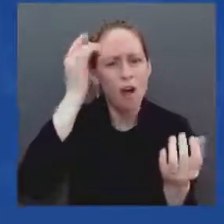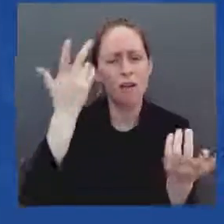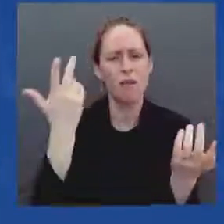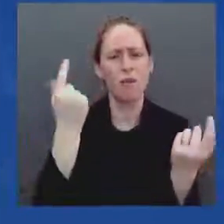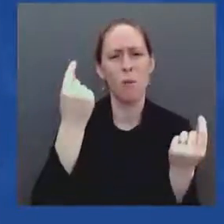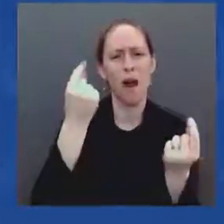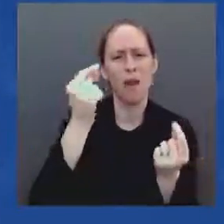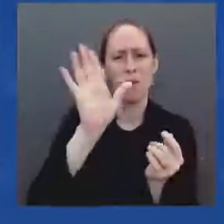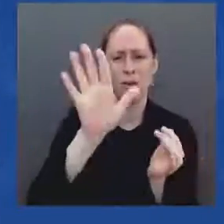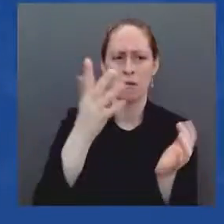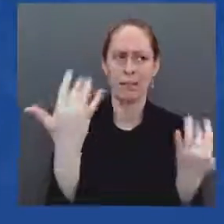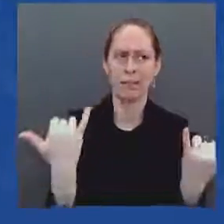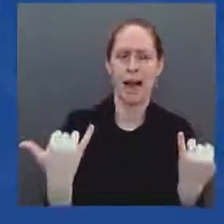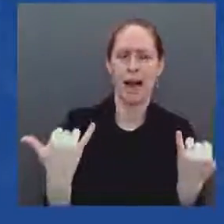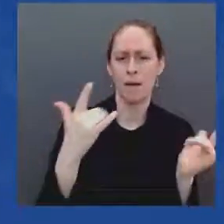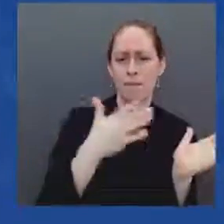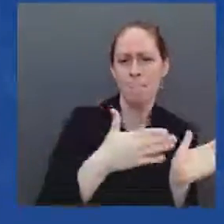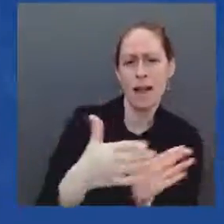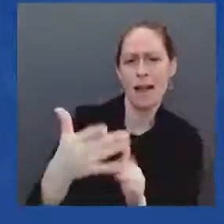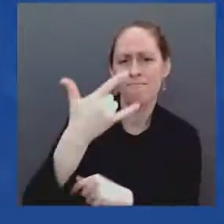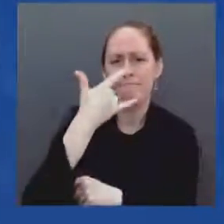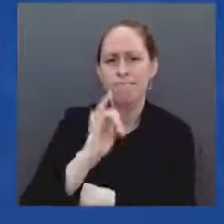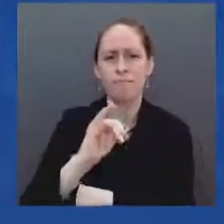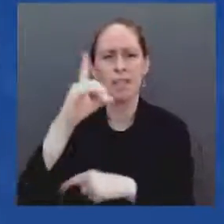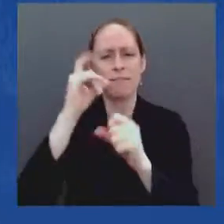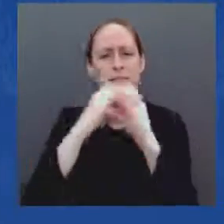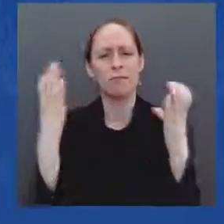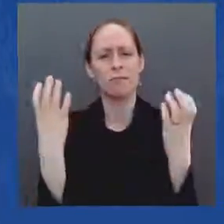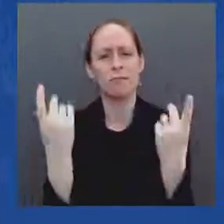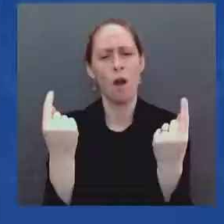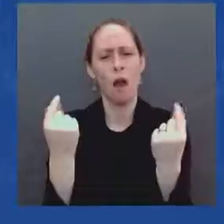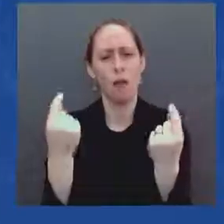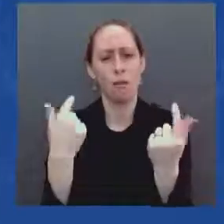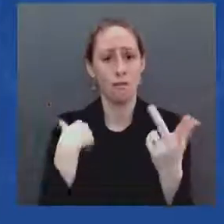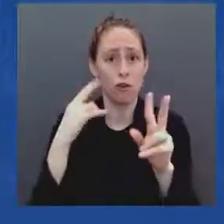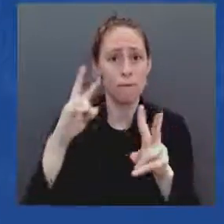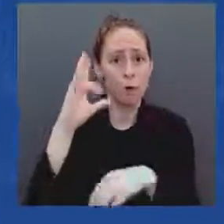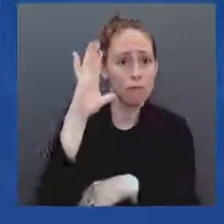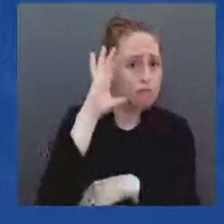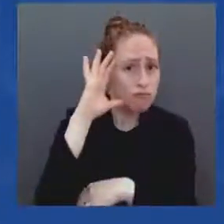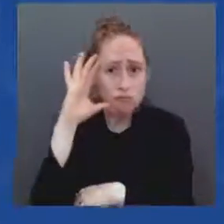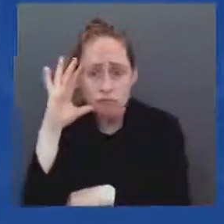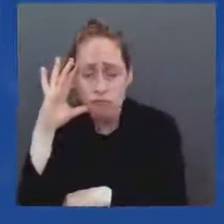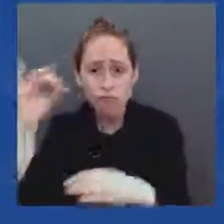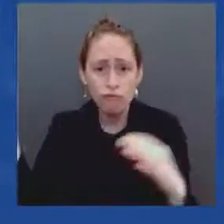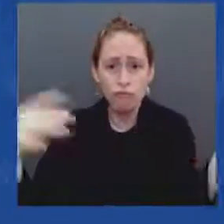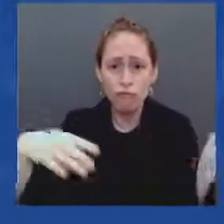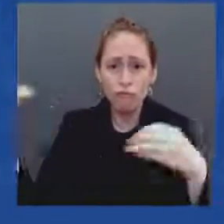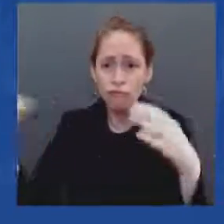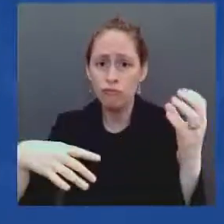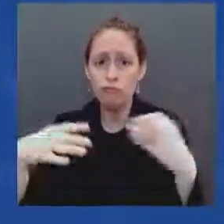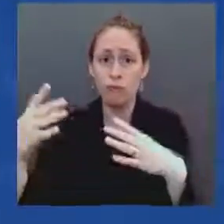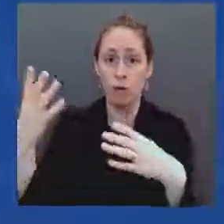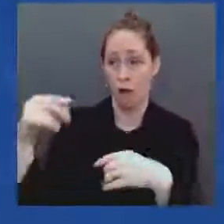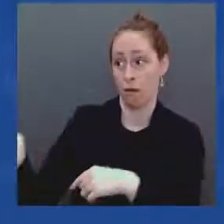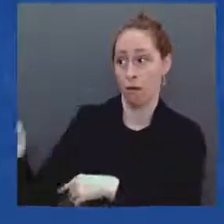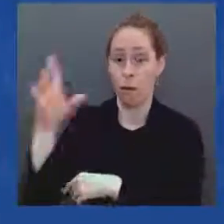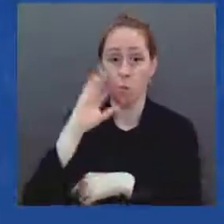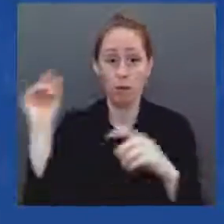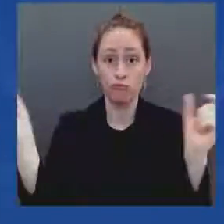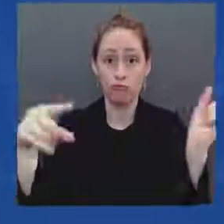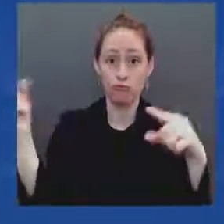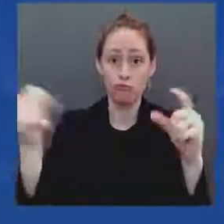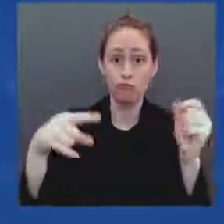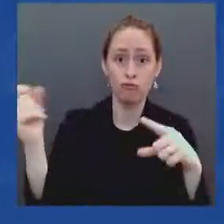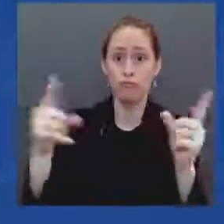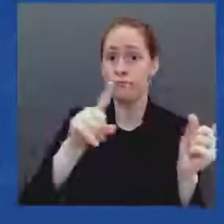to your comments and the questions from the other governors. Thank you, Mr. President, and we welcome you. Thank you, Gov. Great. I'm going to